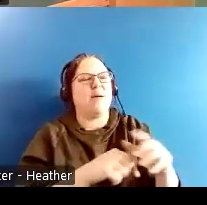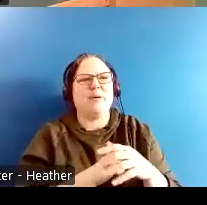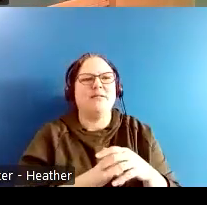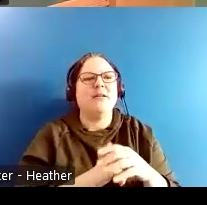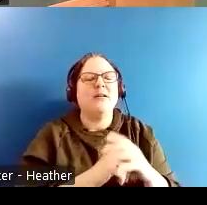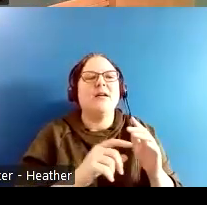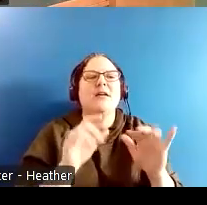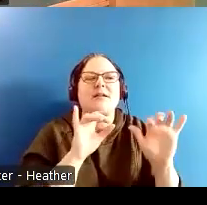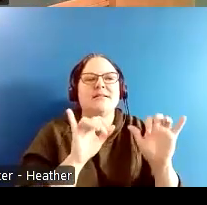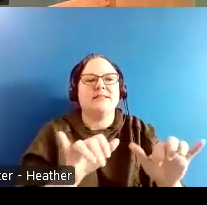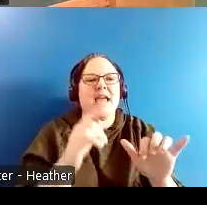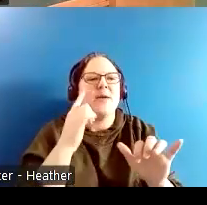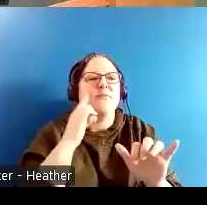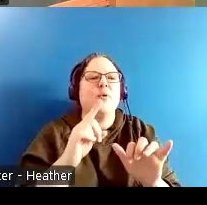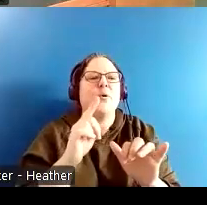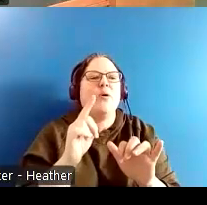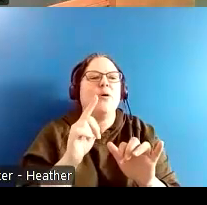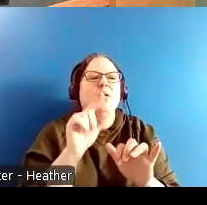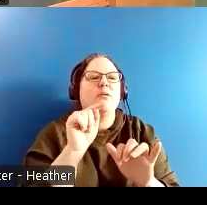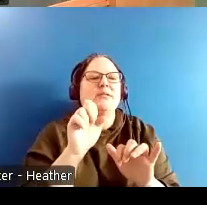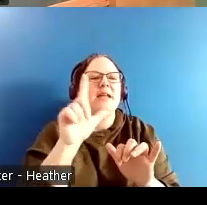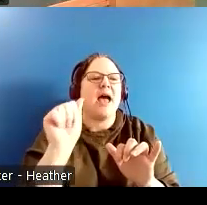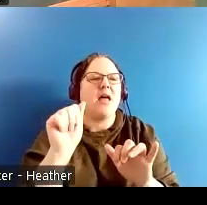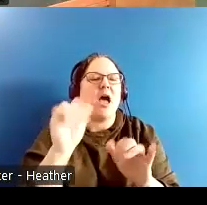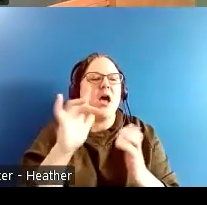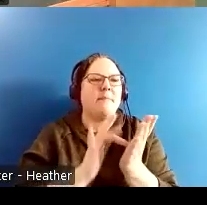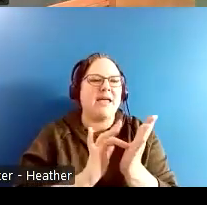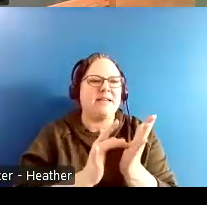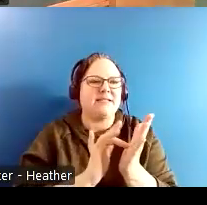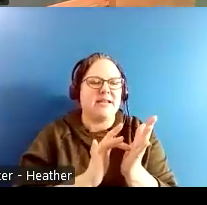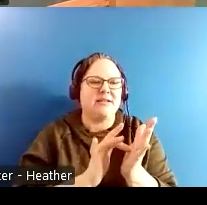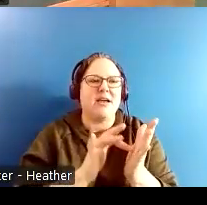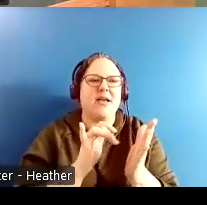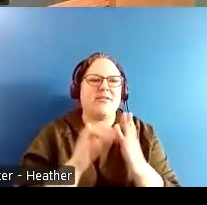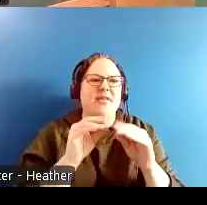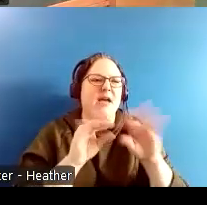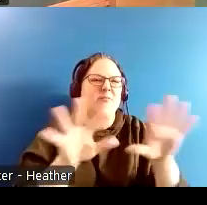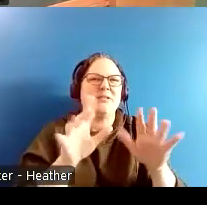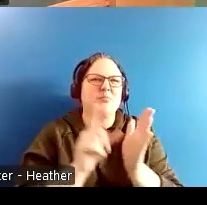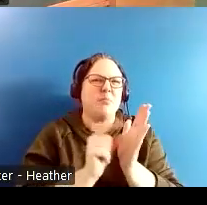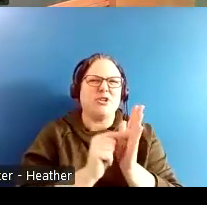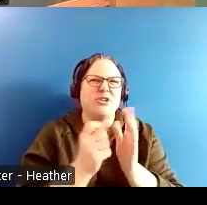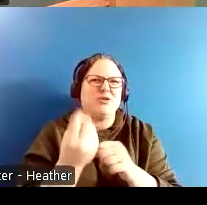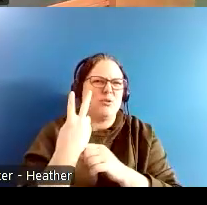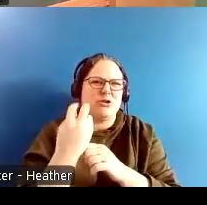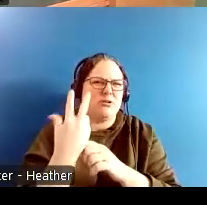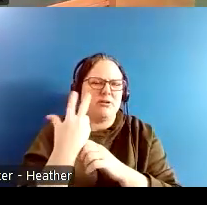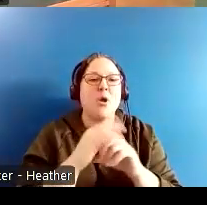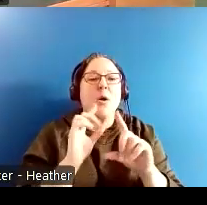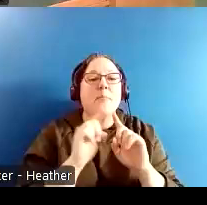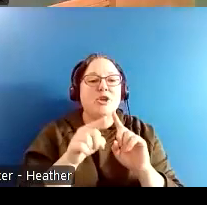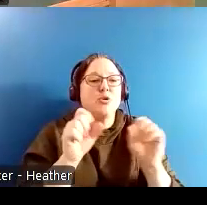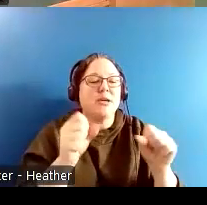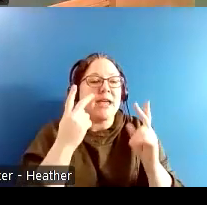is for telemedicine. So they have these kind of like plateaus. This came out a few years ago. But you could see like